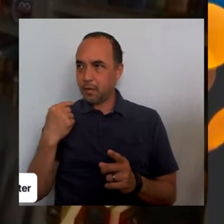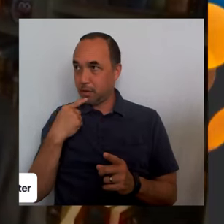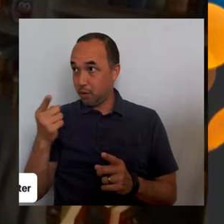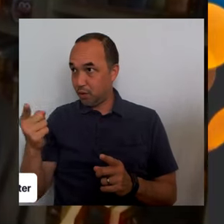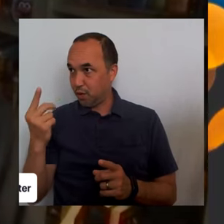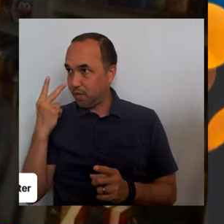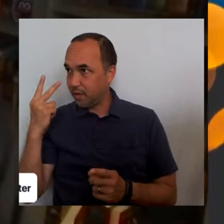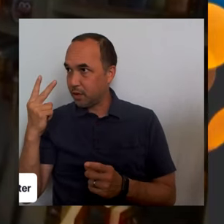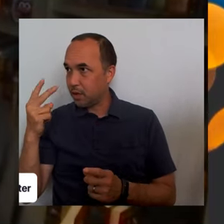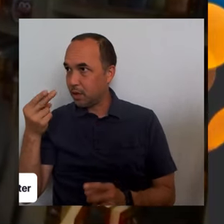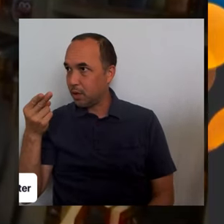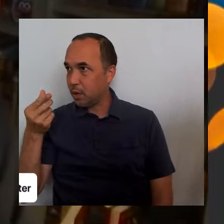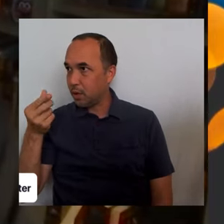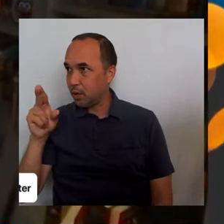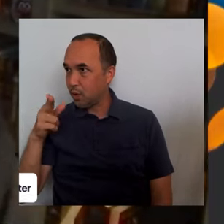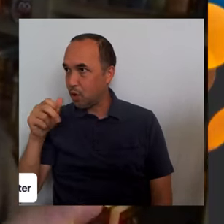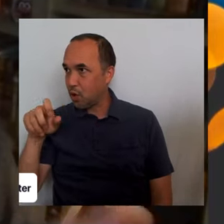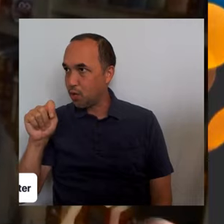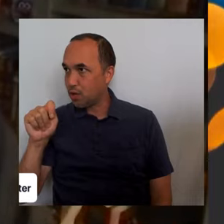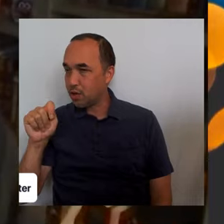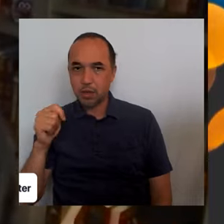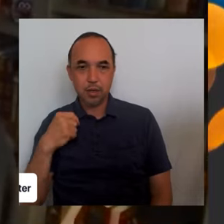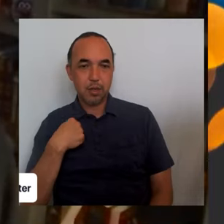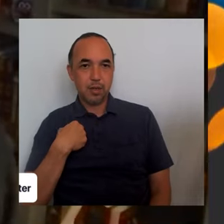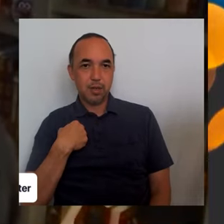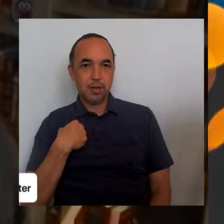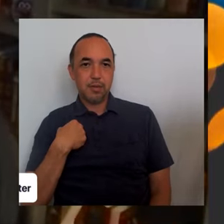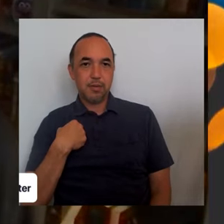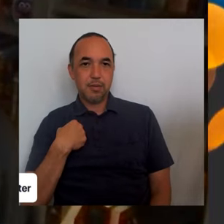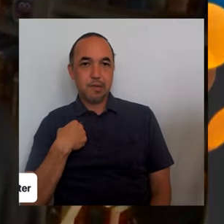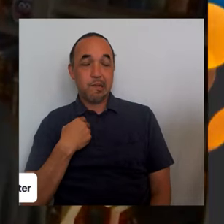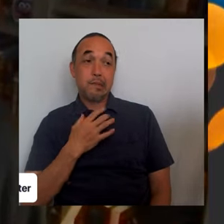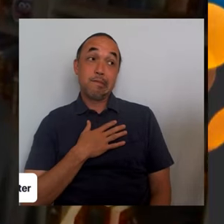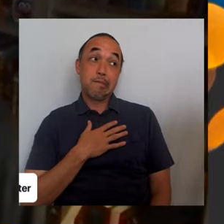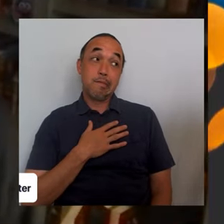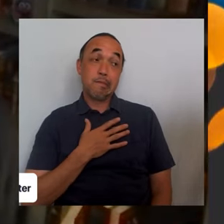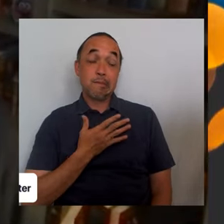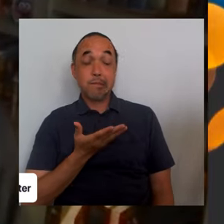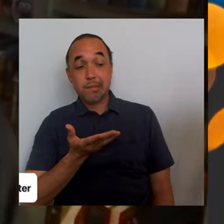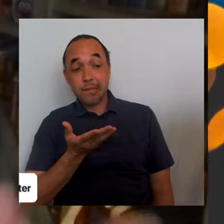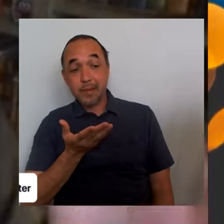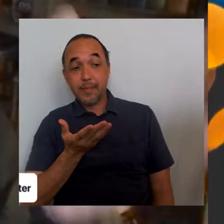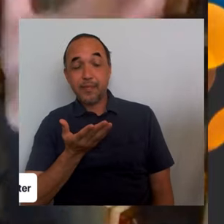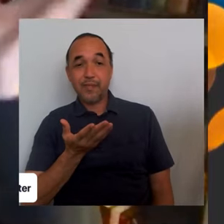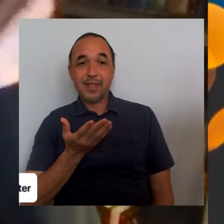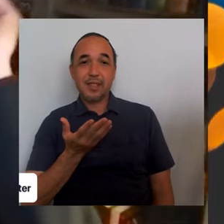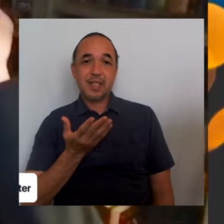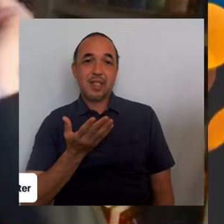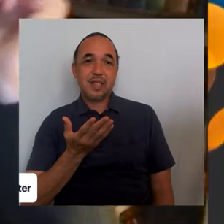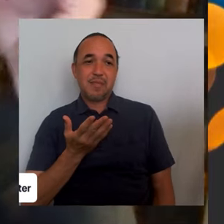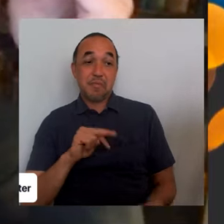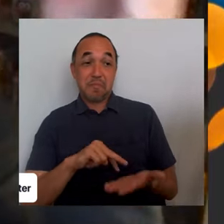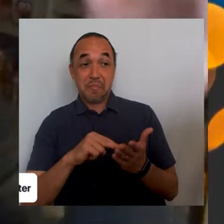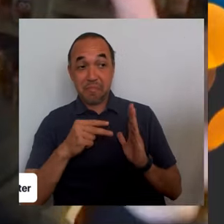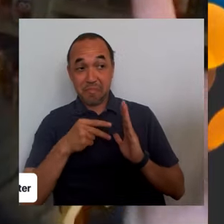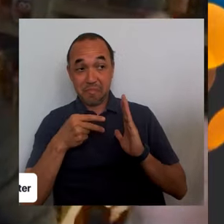ghost?" And I take that as what people interpret as a ghost, that, visage of